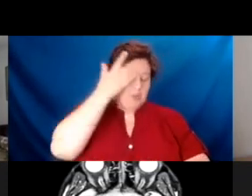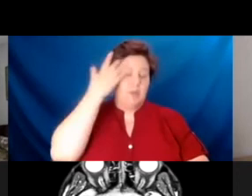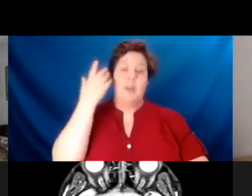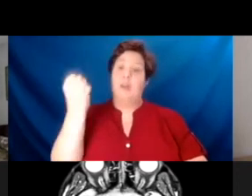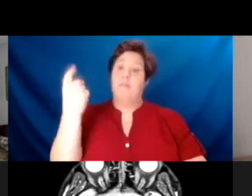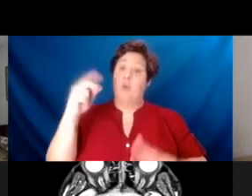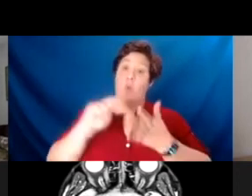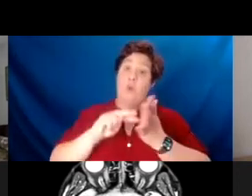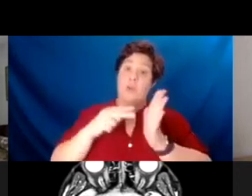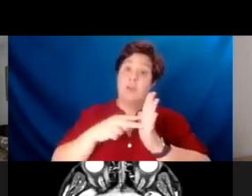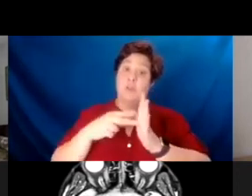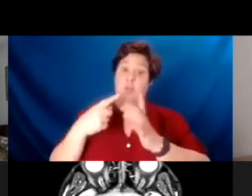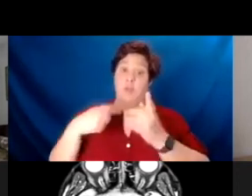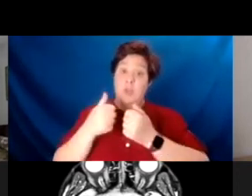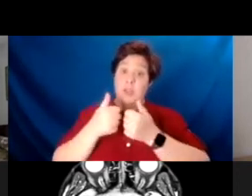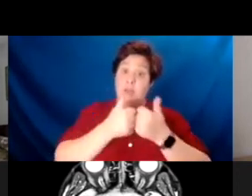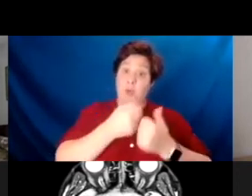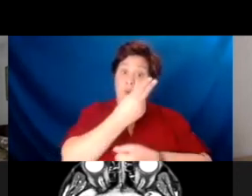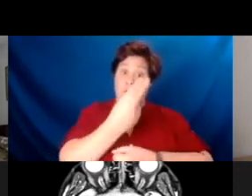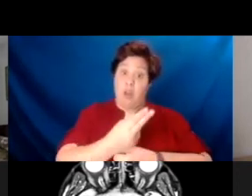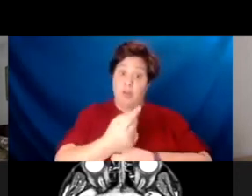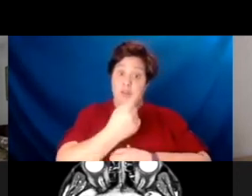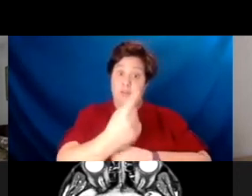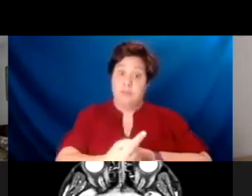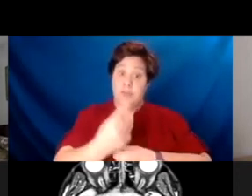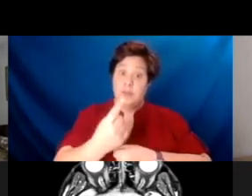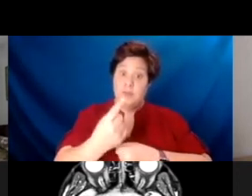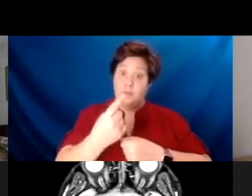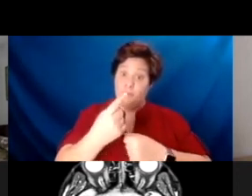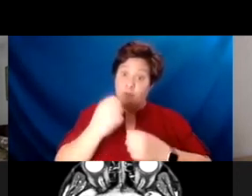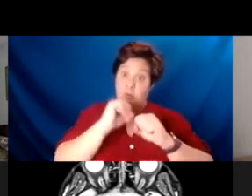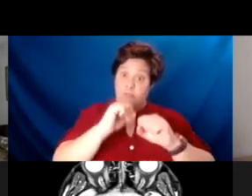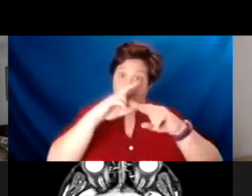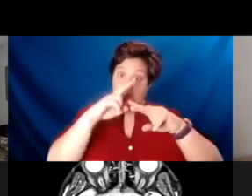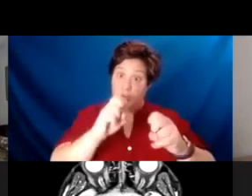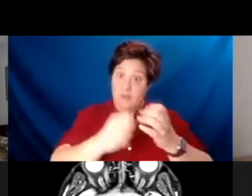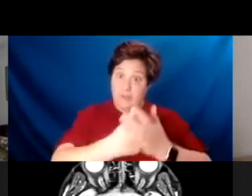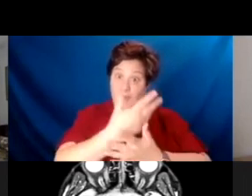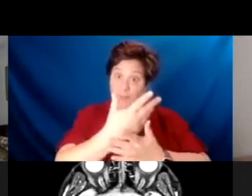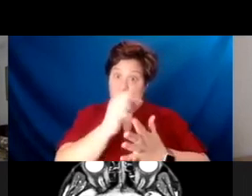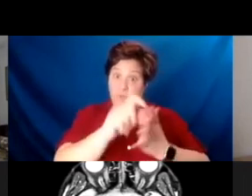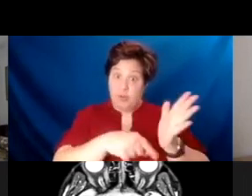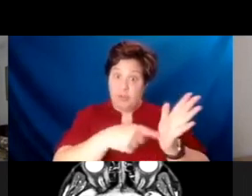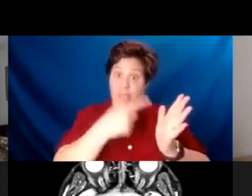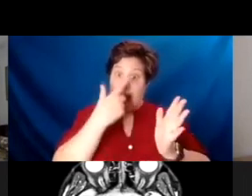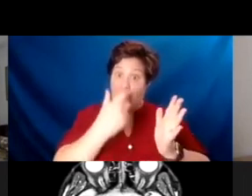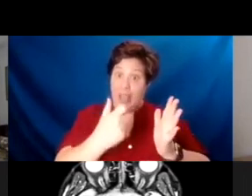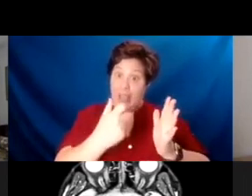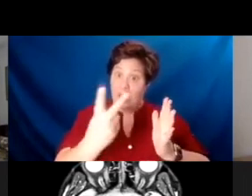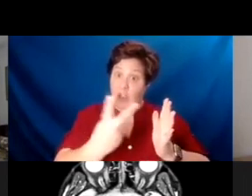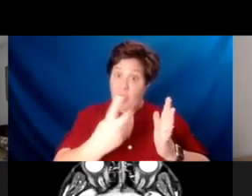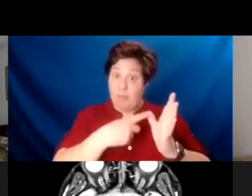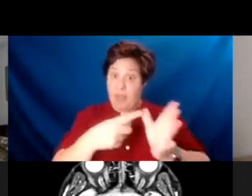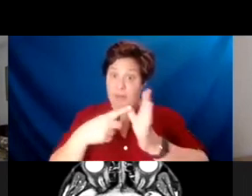we're supporting an artist to do their R&D project, could we put in a couple of applications